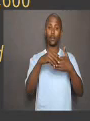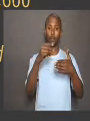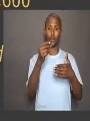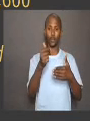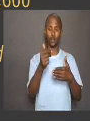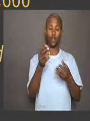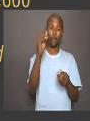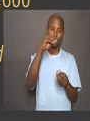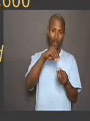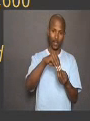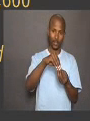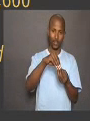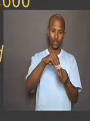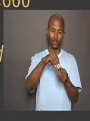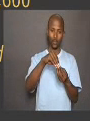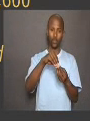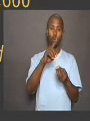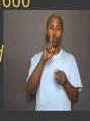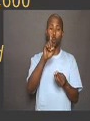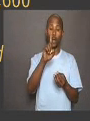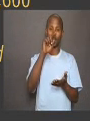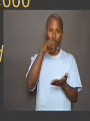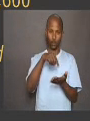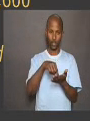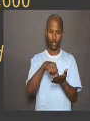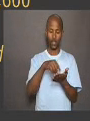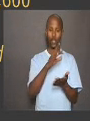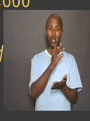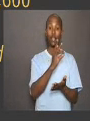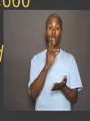16,800 bir plus